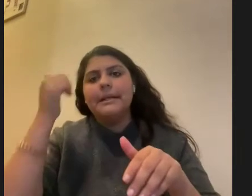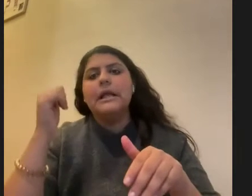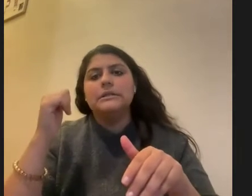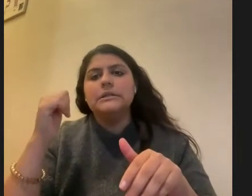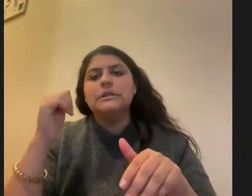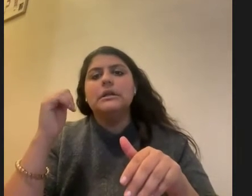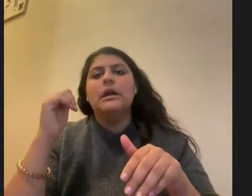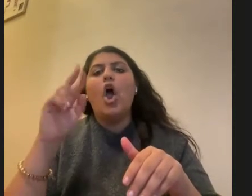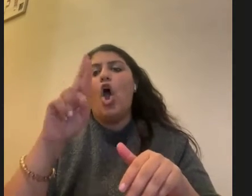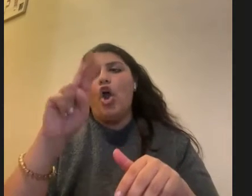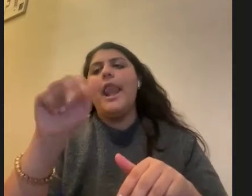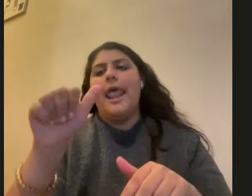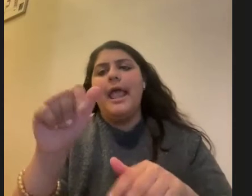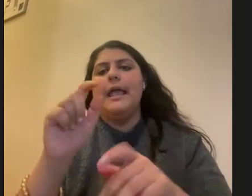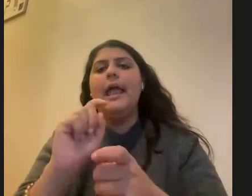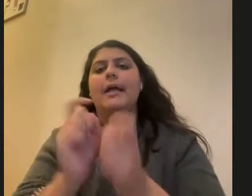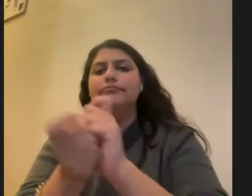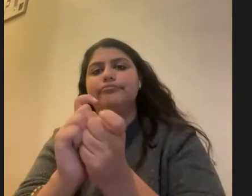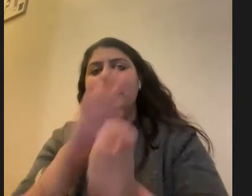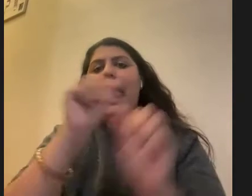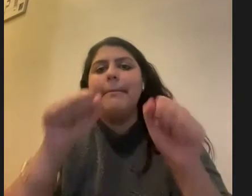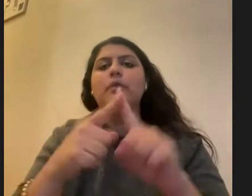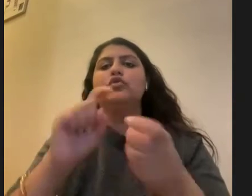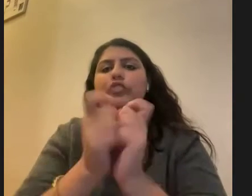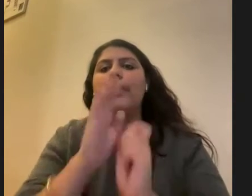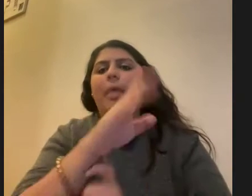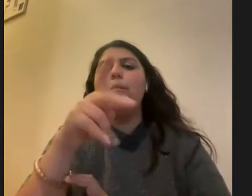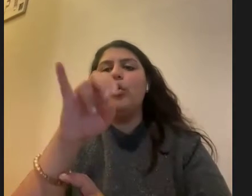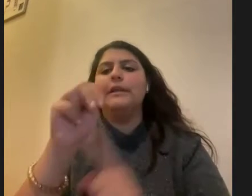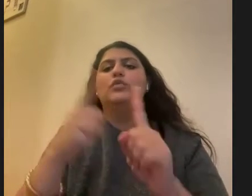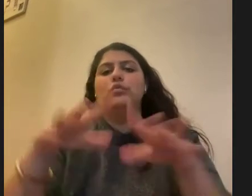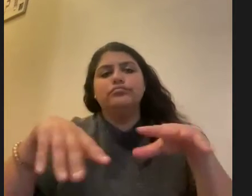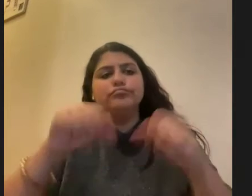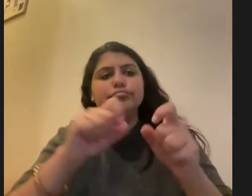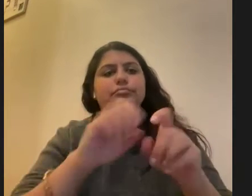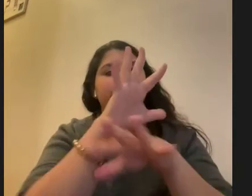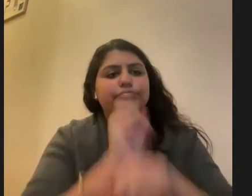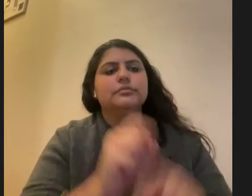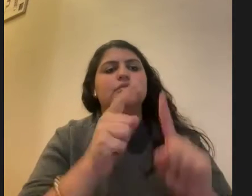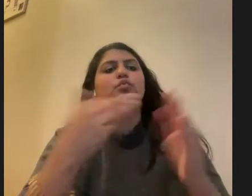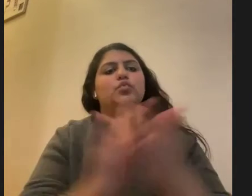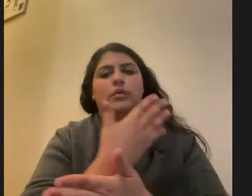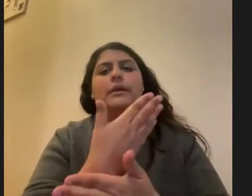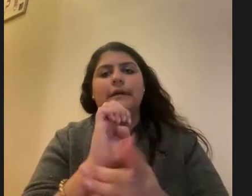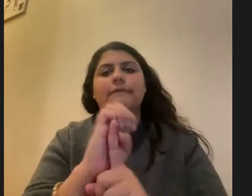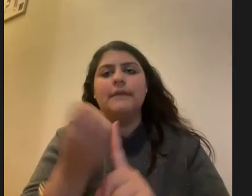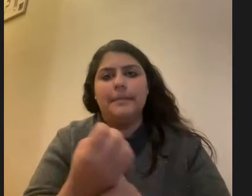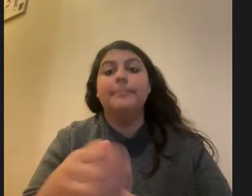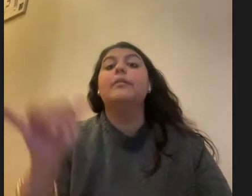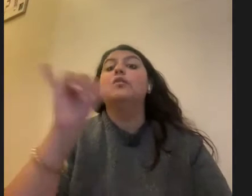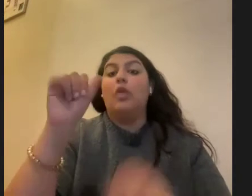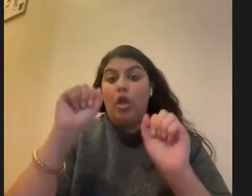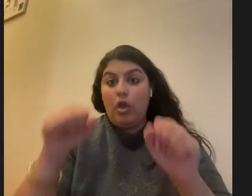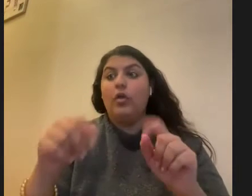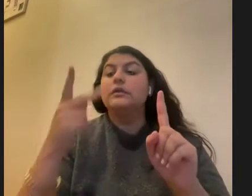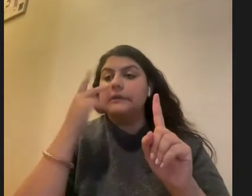So the ability to change their proteins to acclimate to new environments. And then we also see that with like the reverse with deep sea